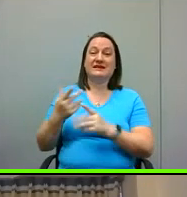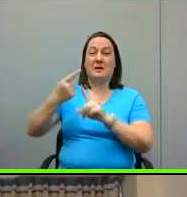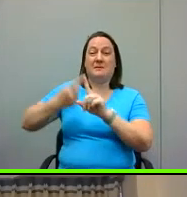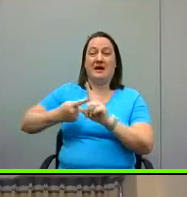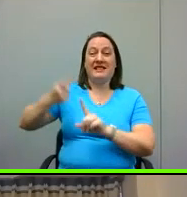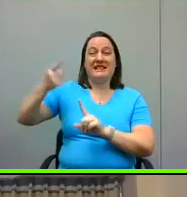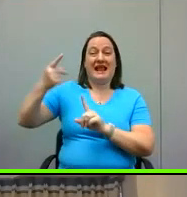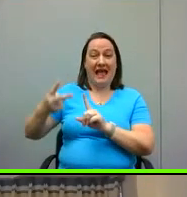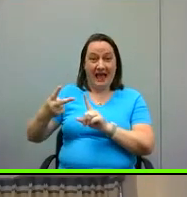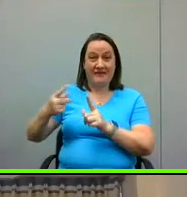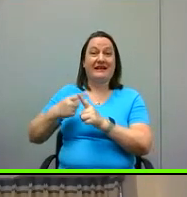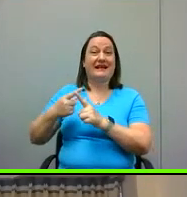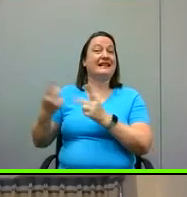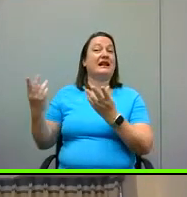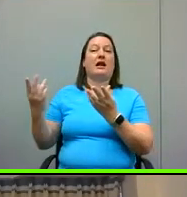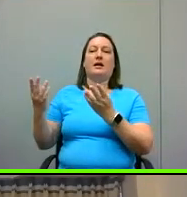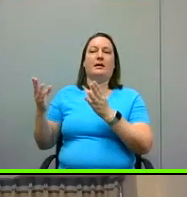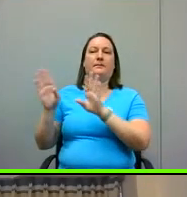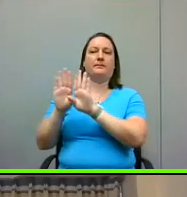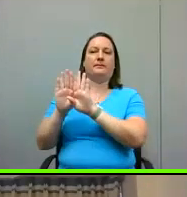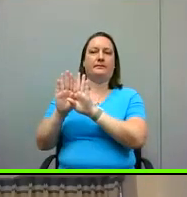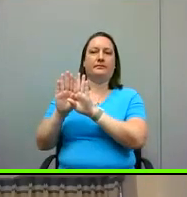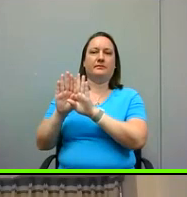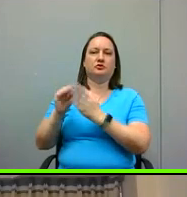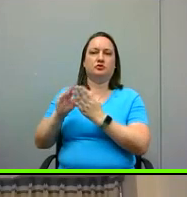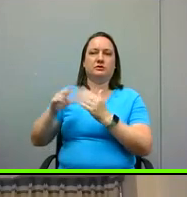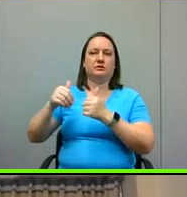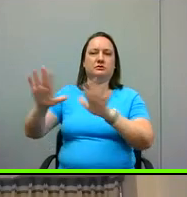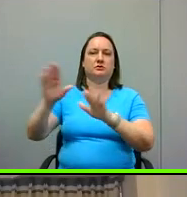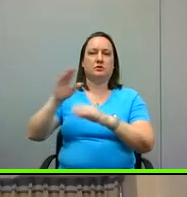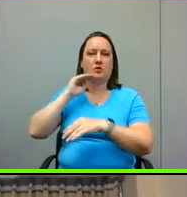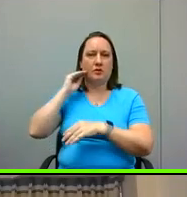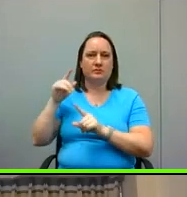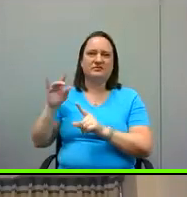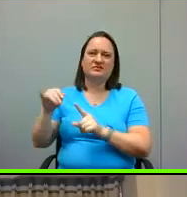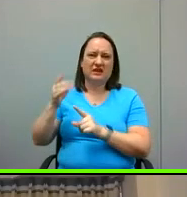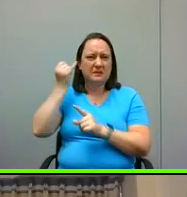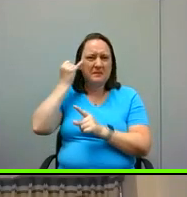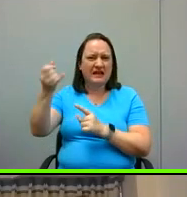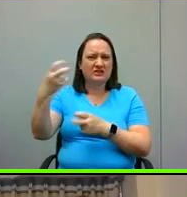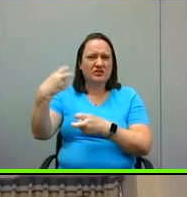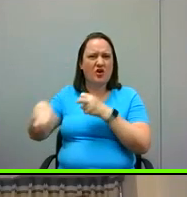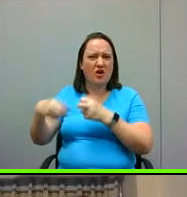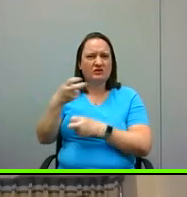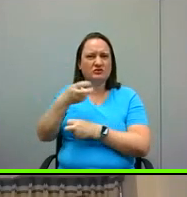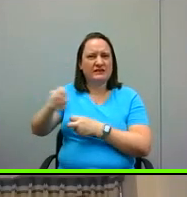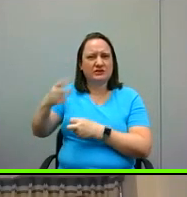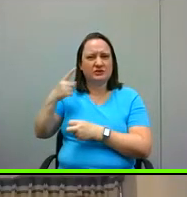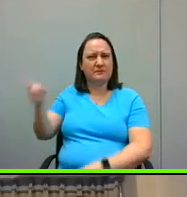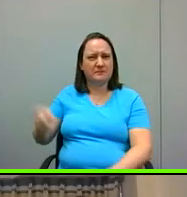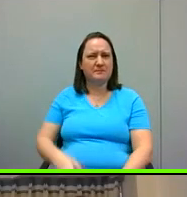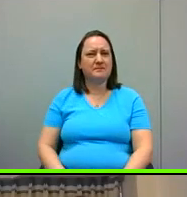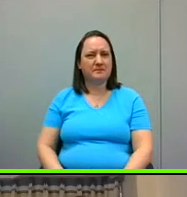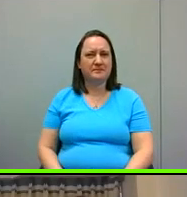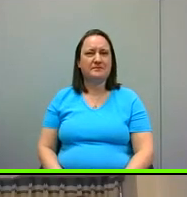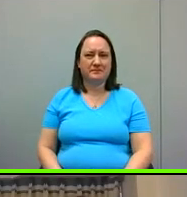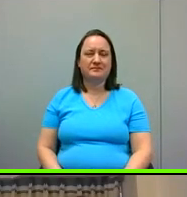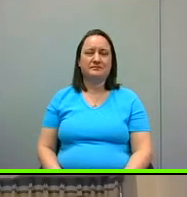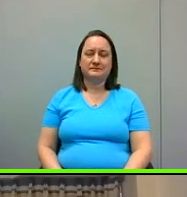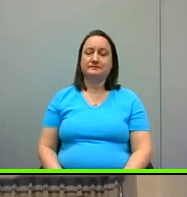we closed the doors. So you can imagine how hard that has been. until